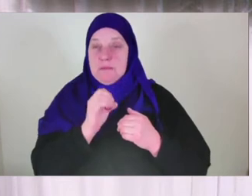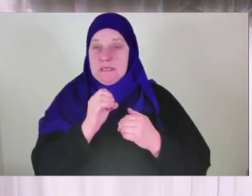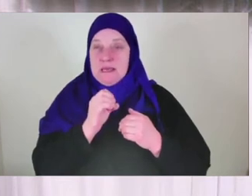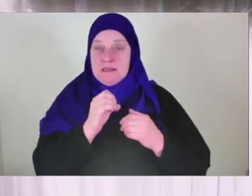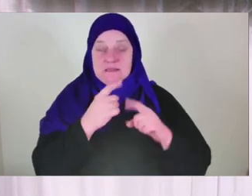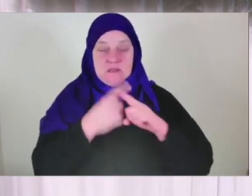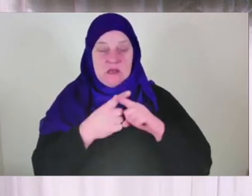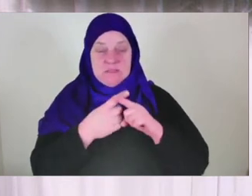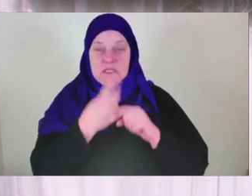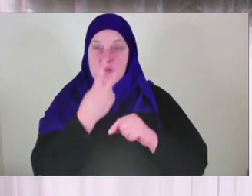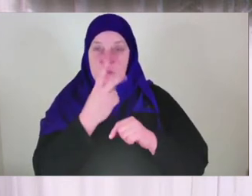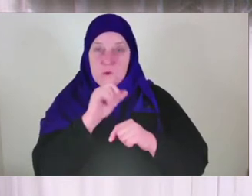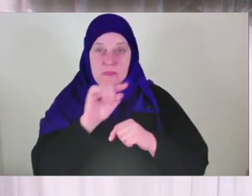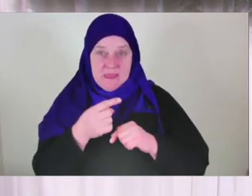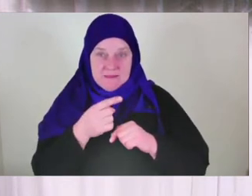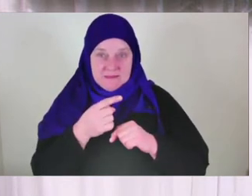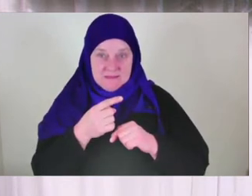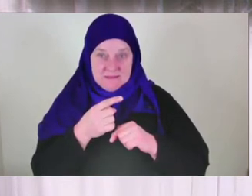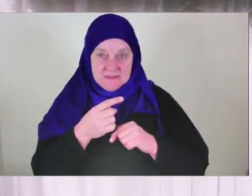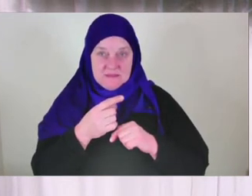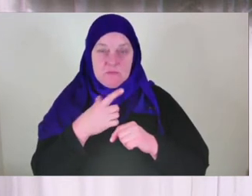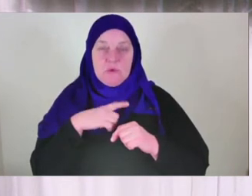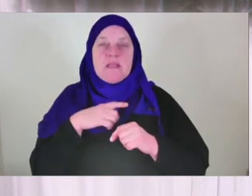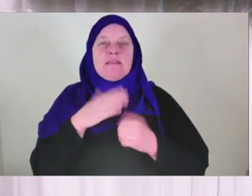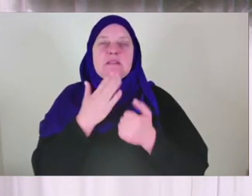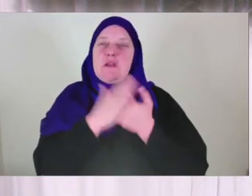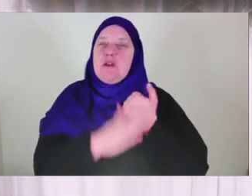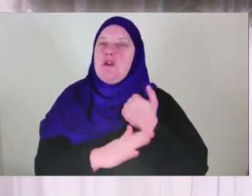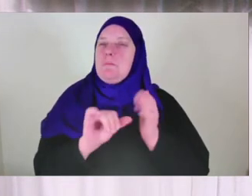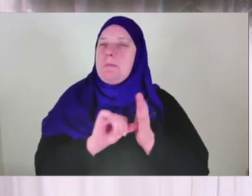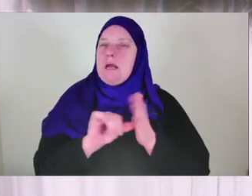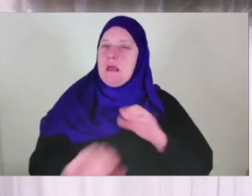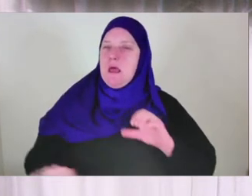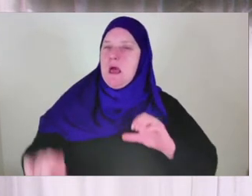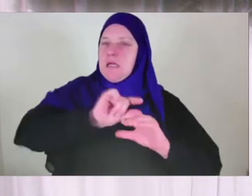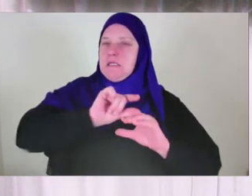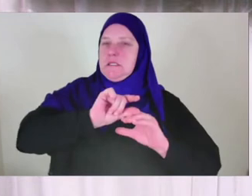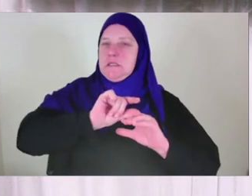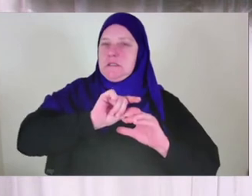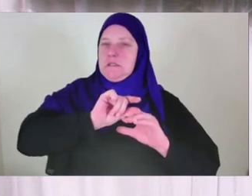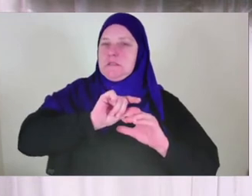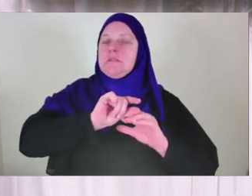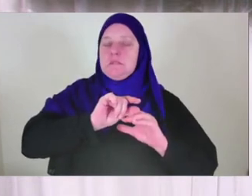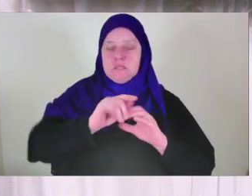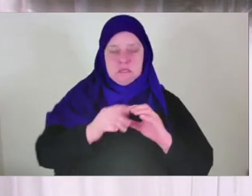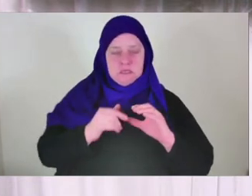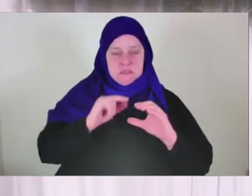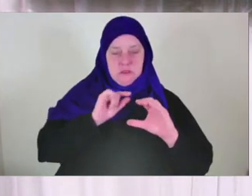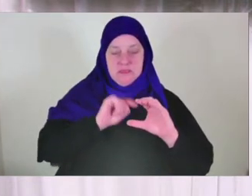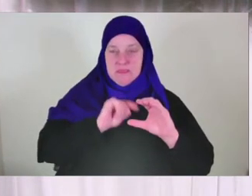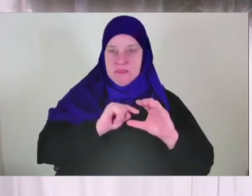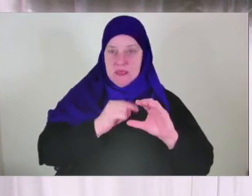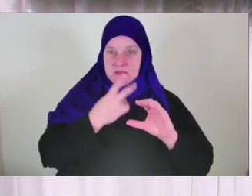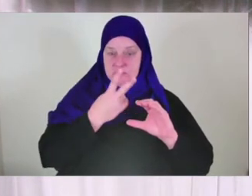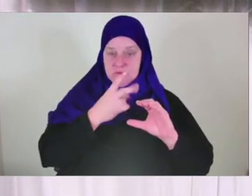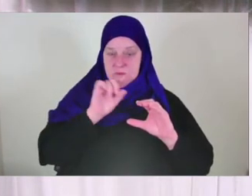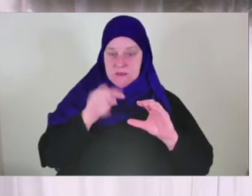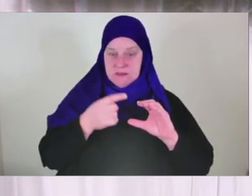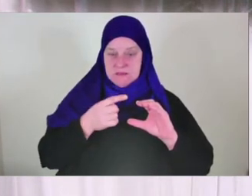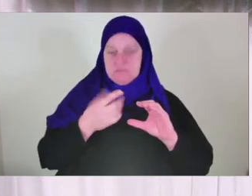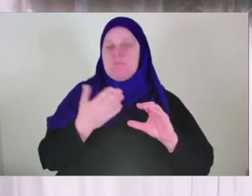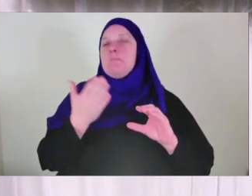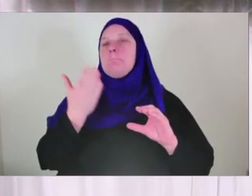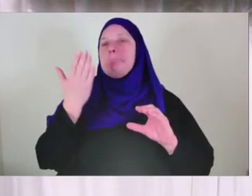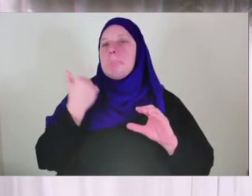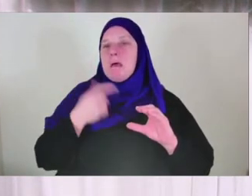clear about any of the things that we're talking about, please do raise your hand or make it known, and inshallah we can discuss